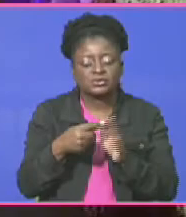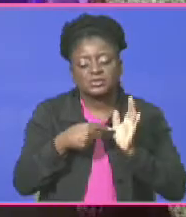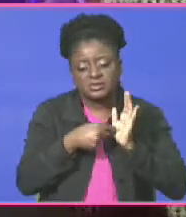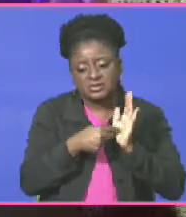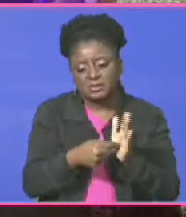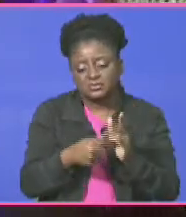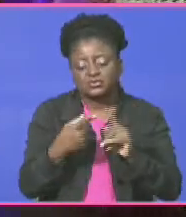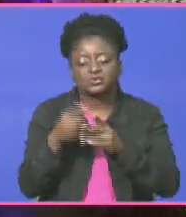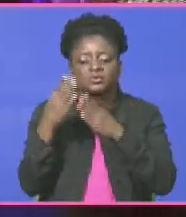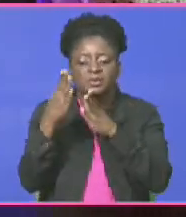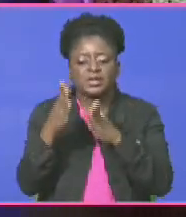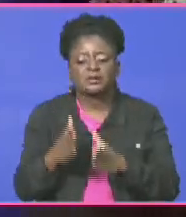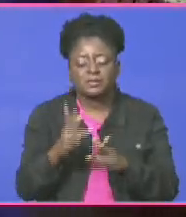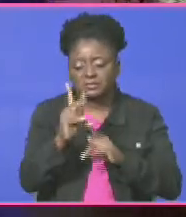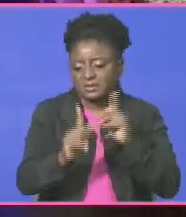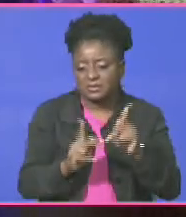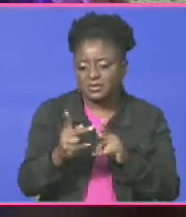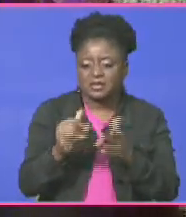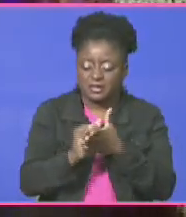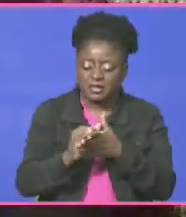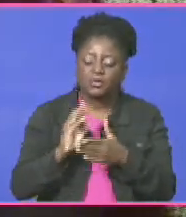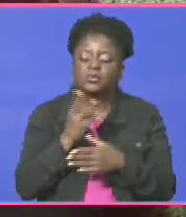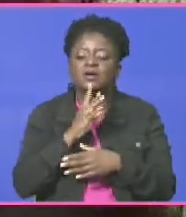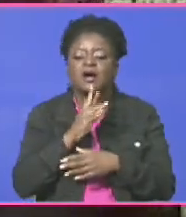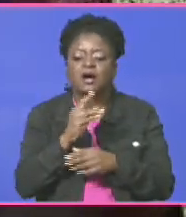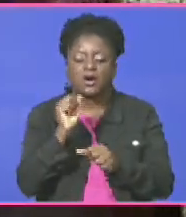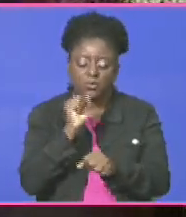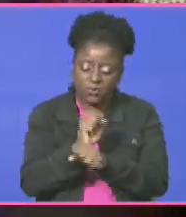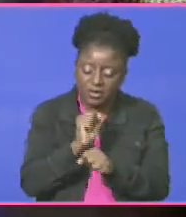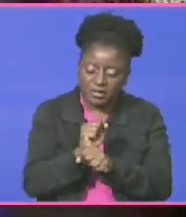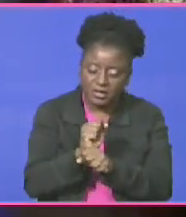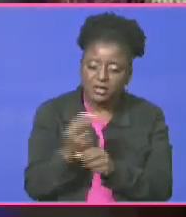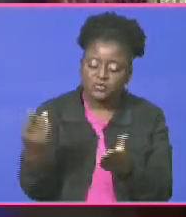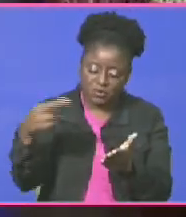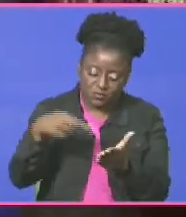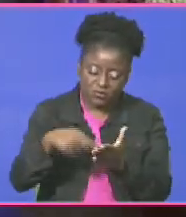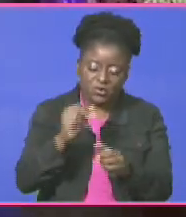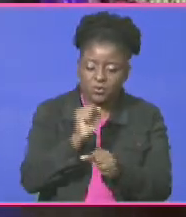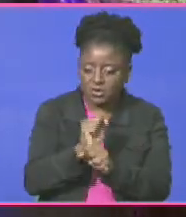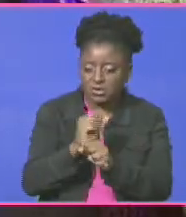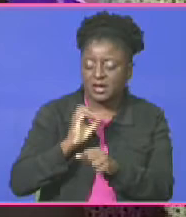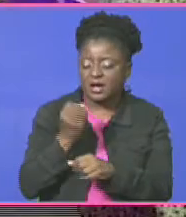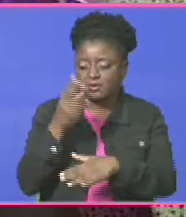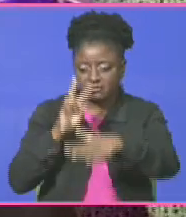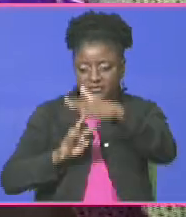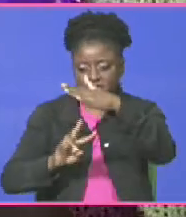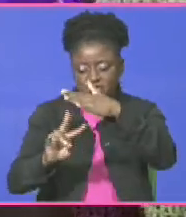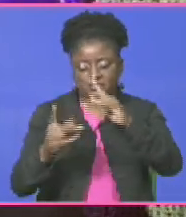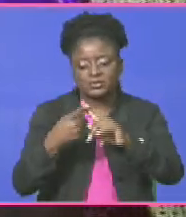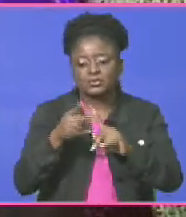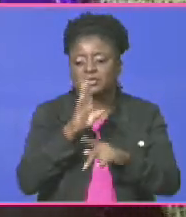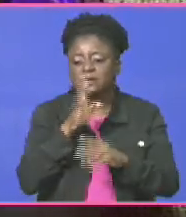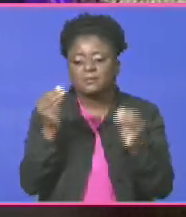we are reworking our vision to be more